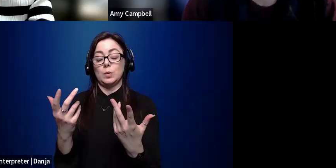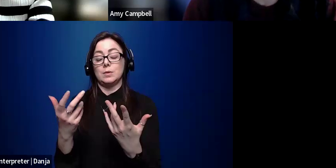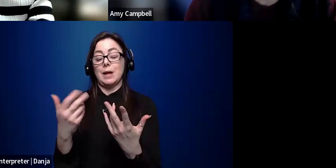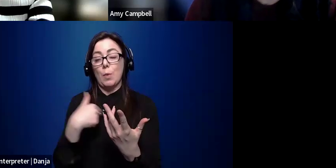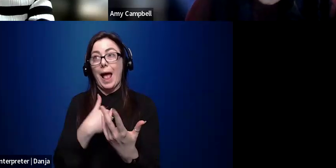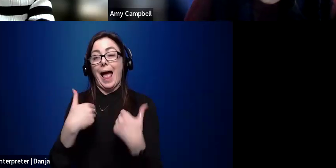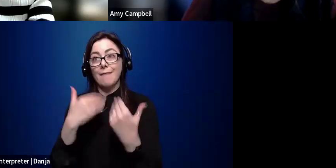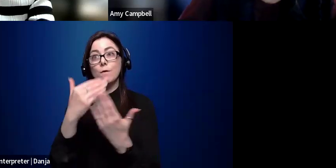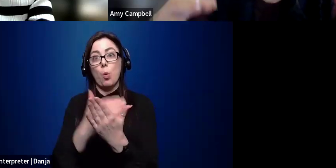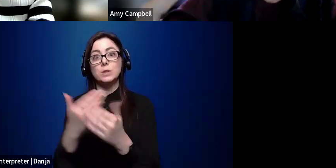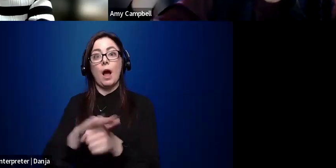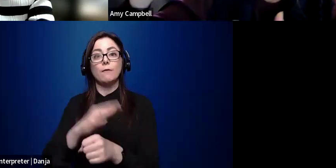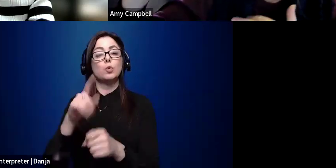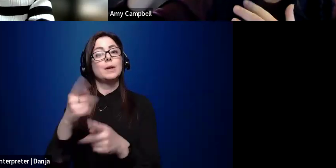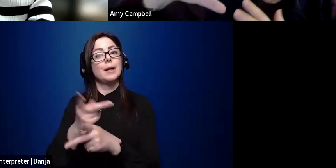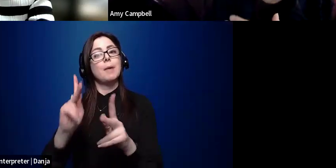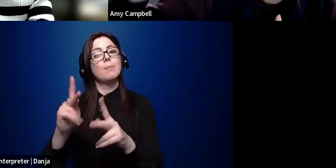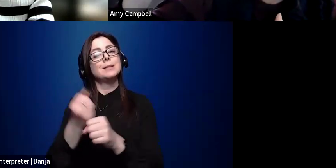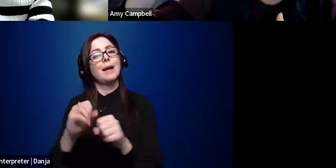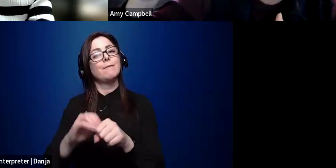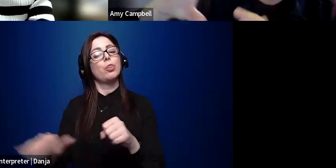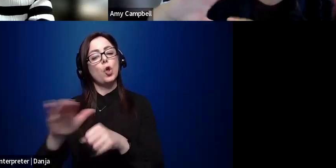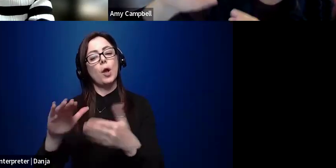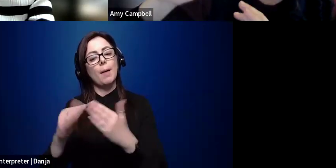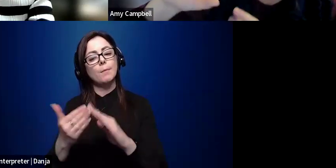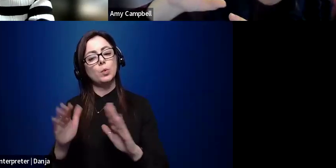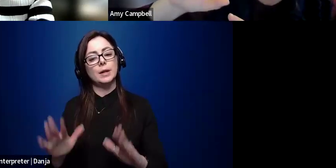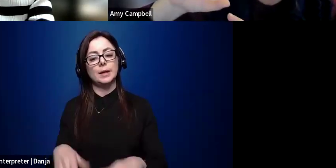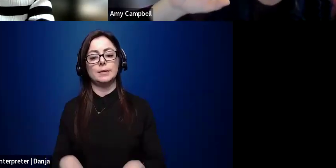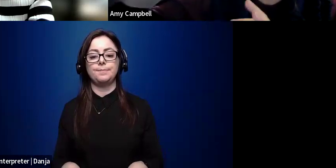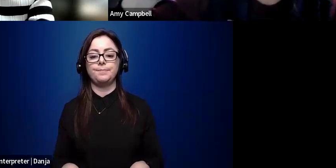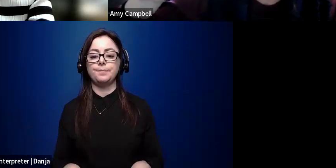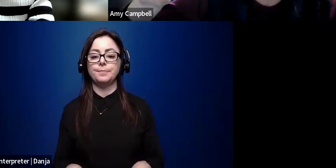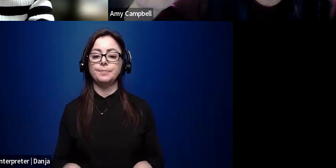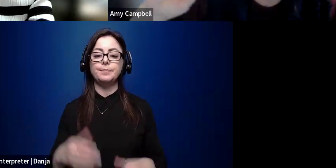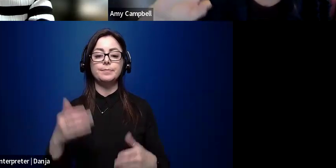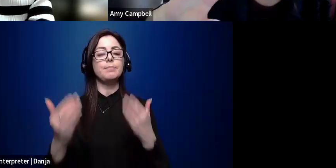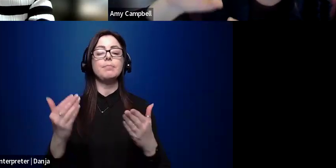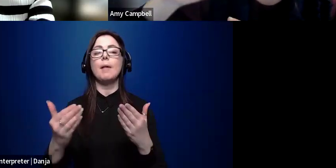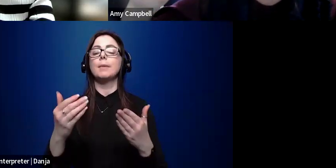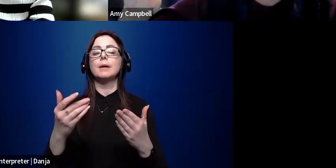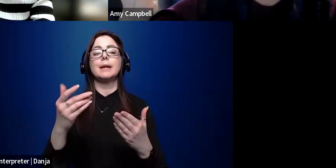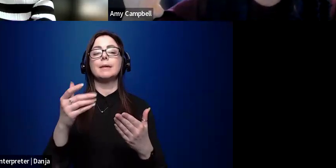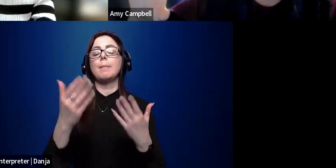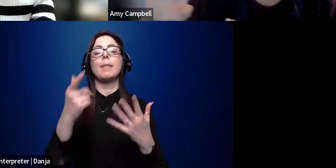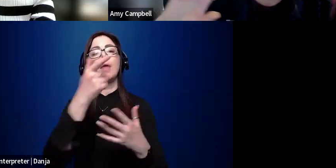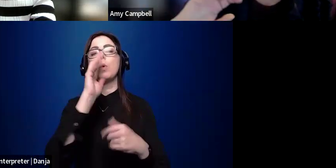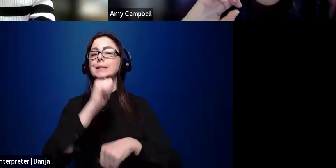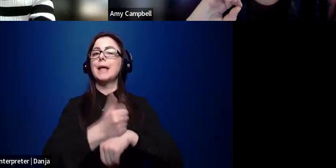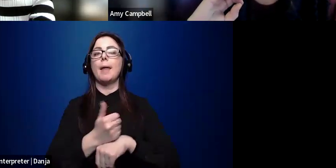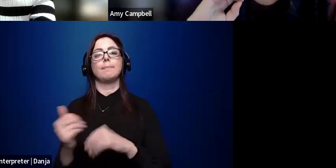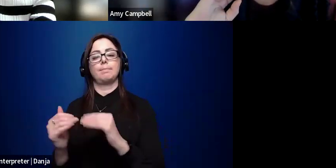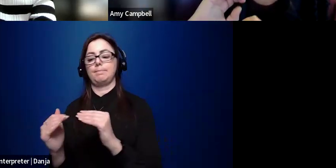So maybe you have higher level needs and you're going to be in this tier of services, this level that